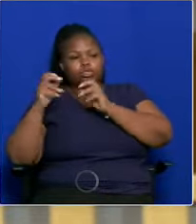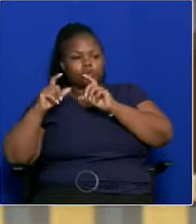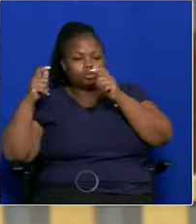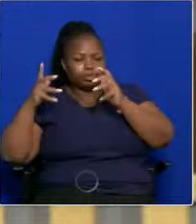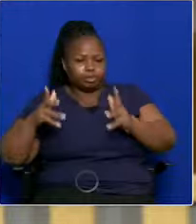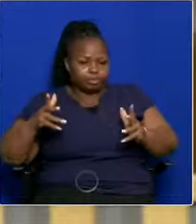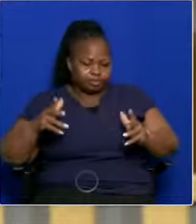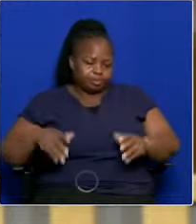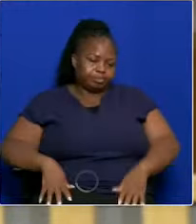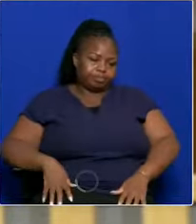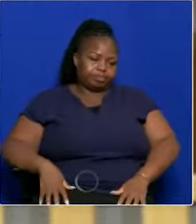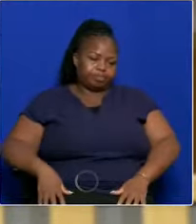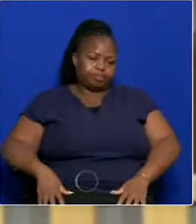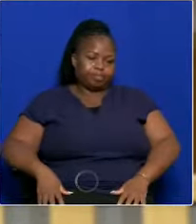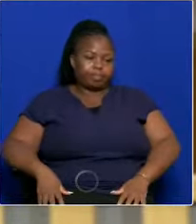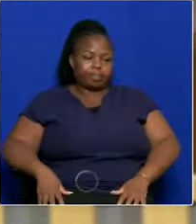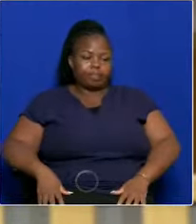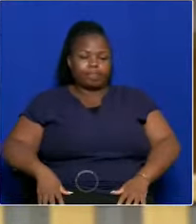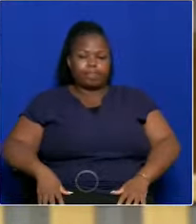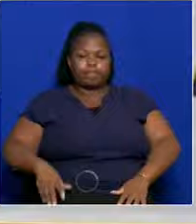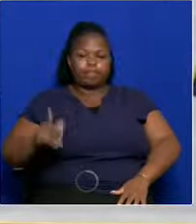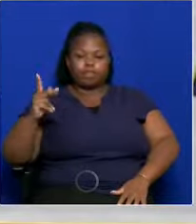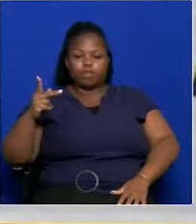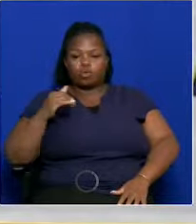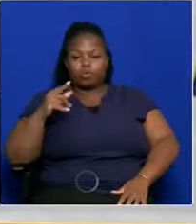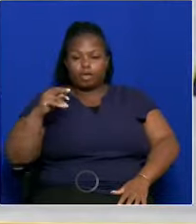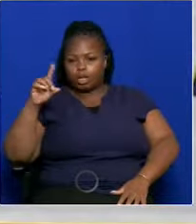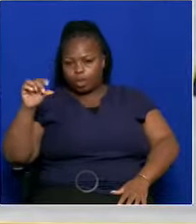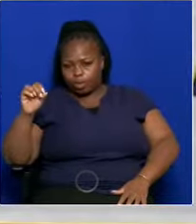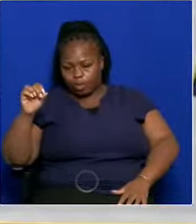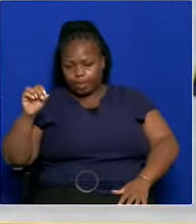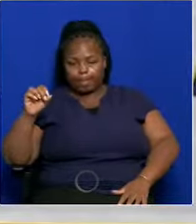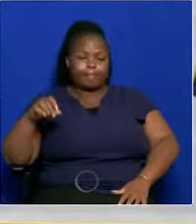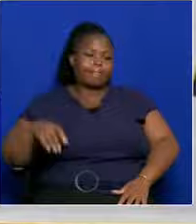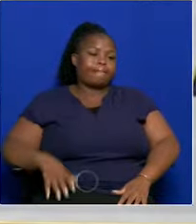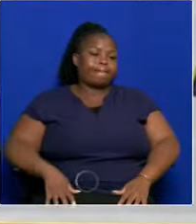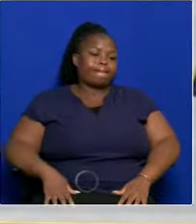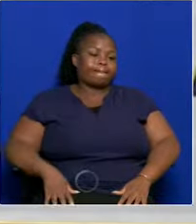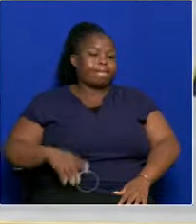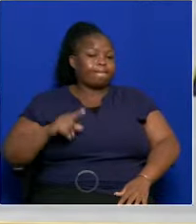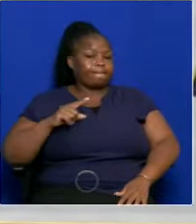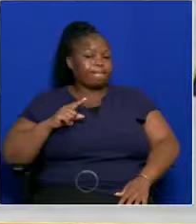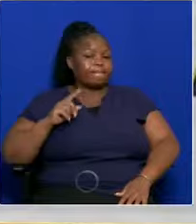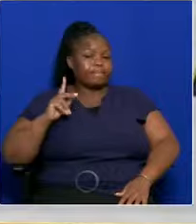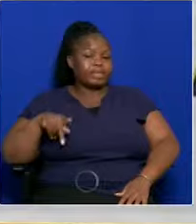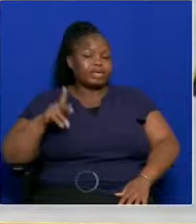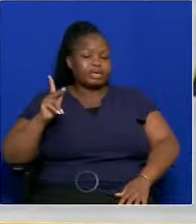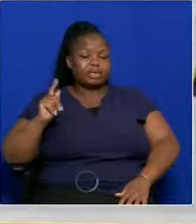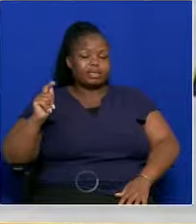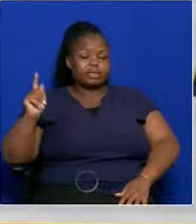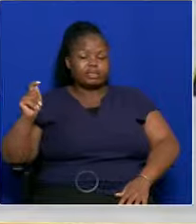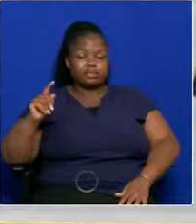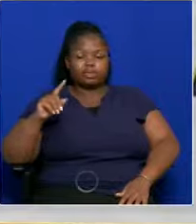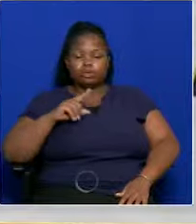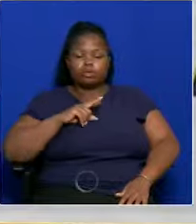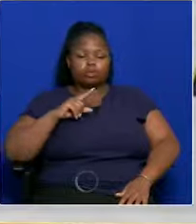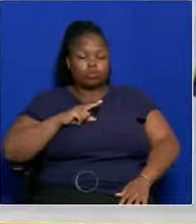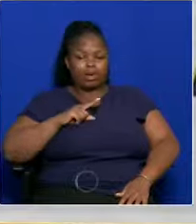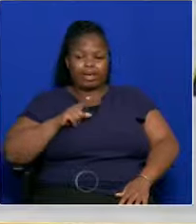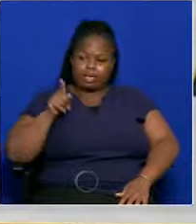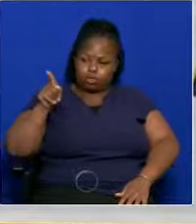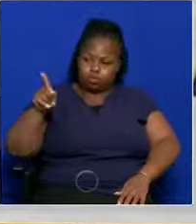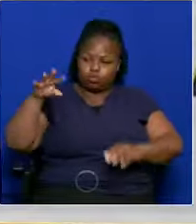about General Kumalo, because the PKTT, because you are part of